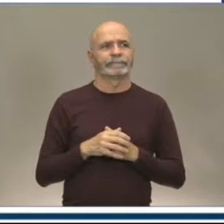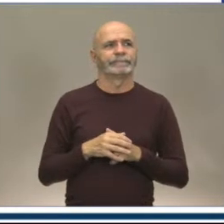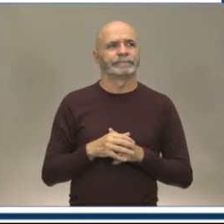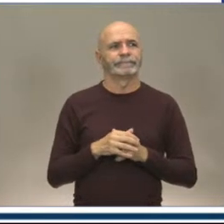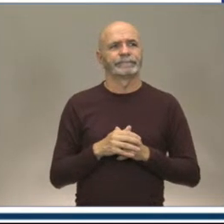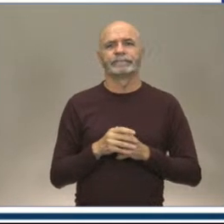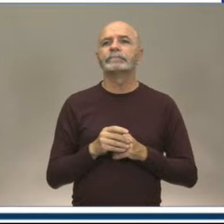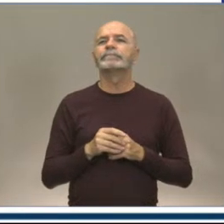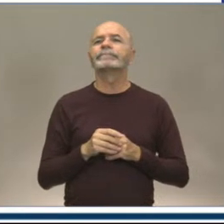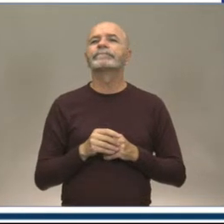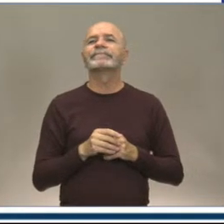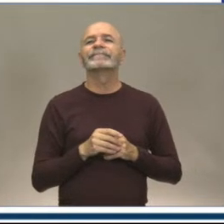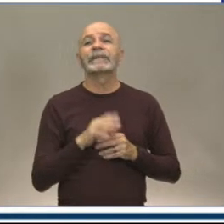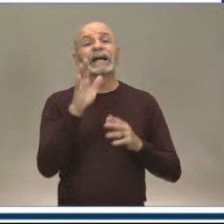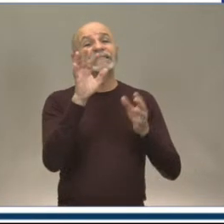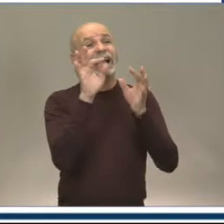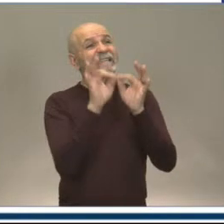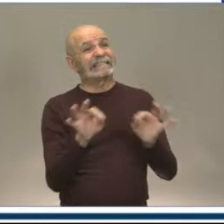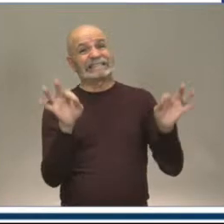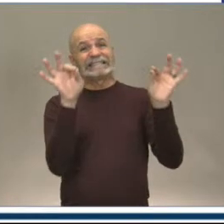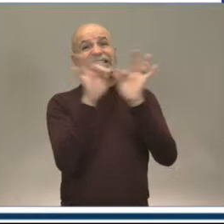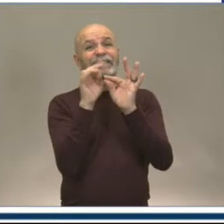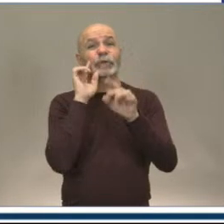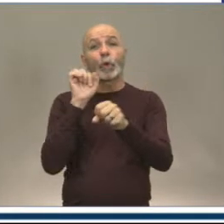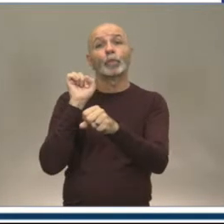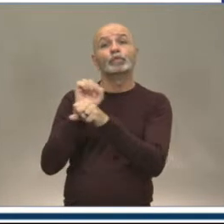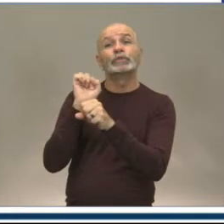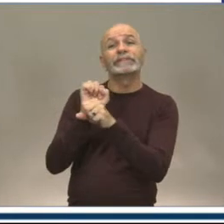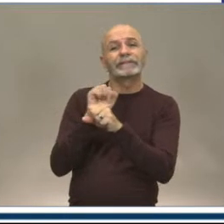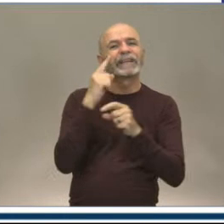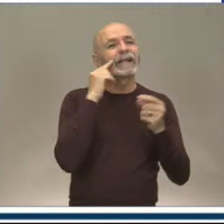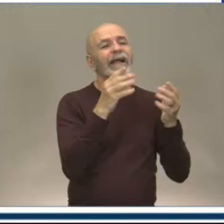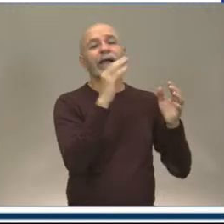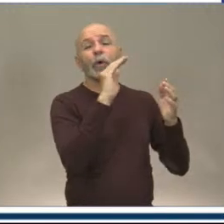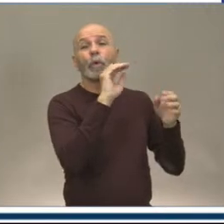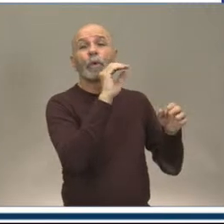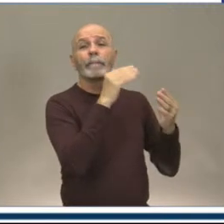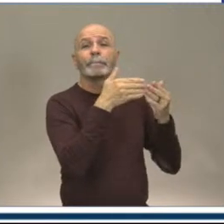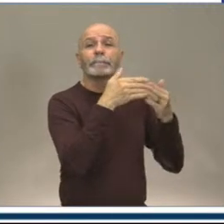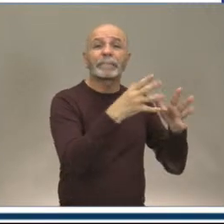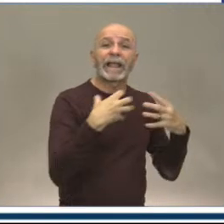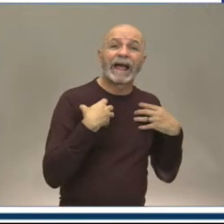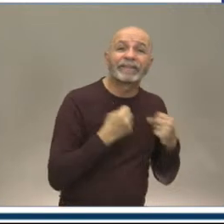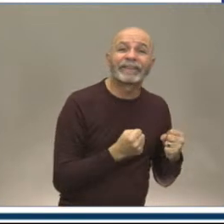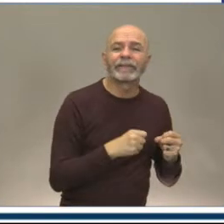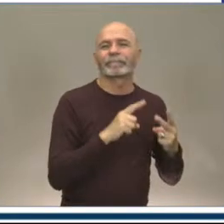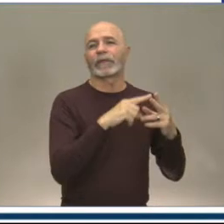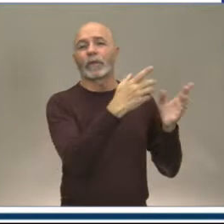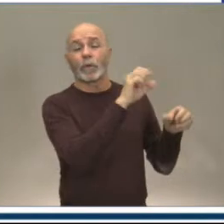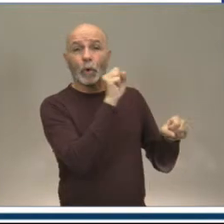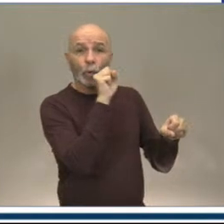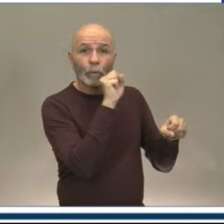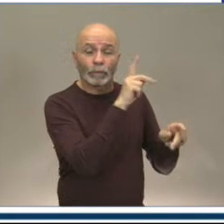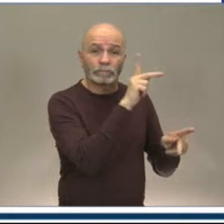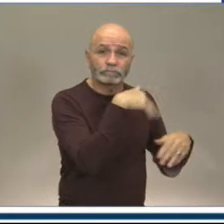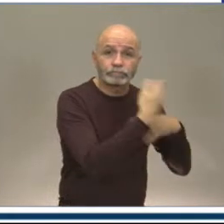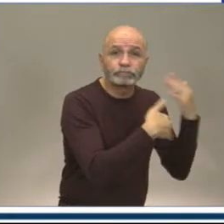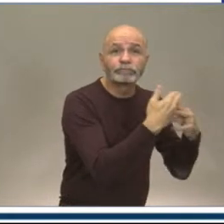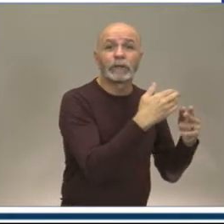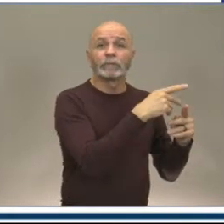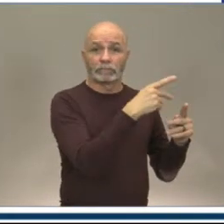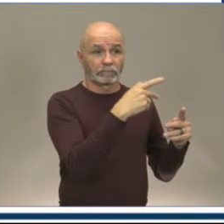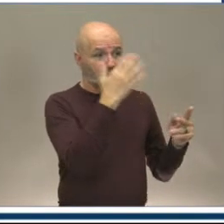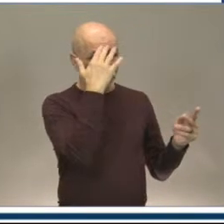essential workers in healthcare to present their proof of vaccination to their employee, and is it being done effectively? Are you aware